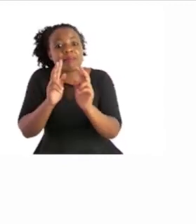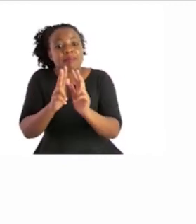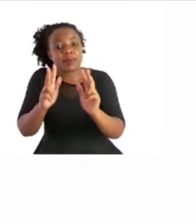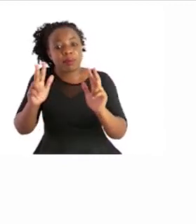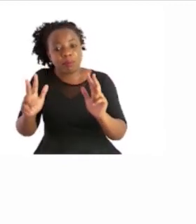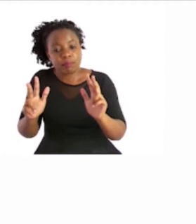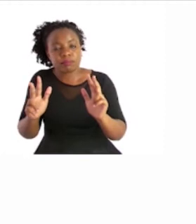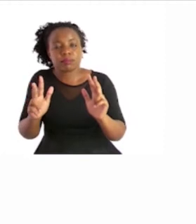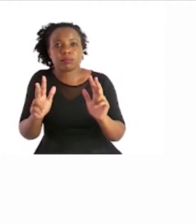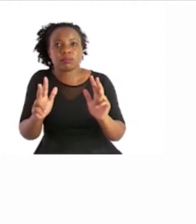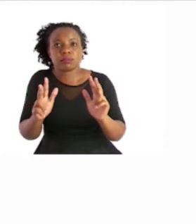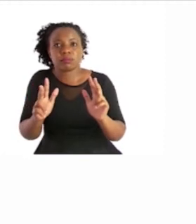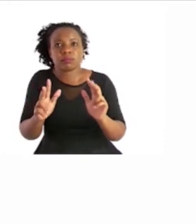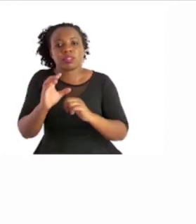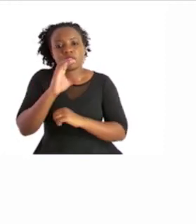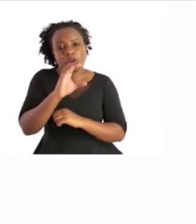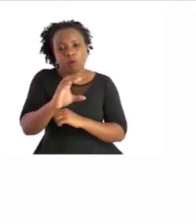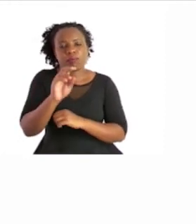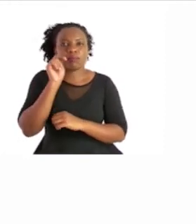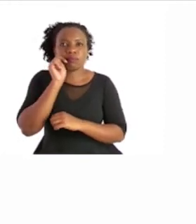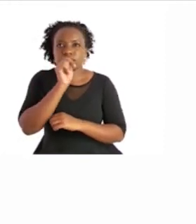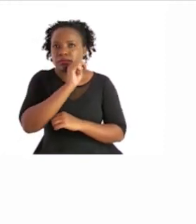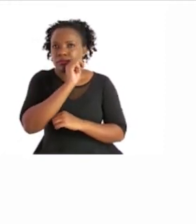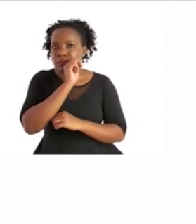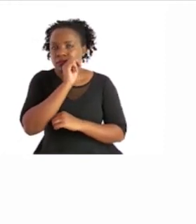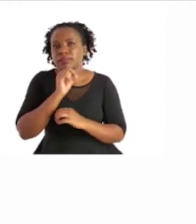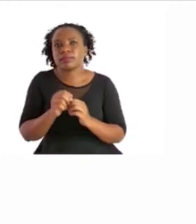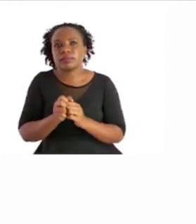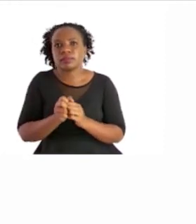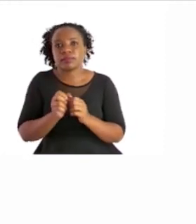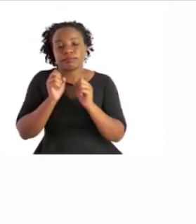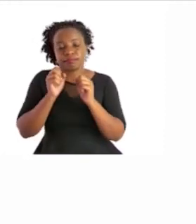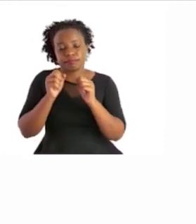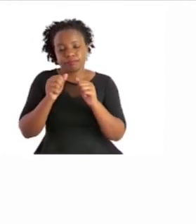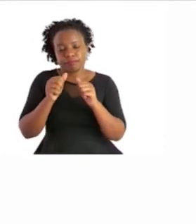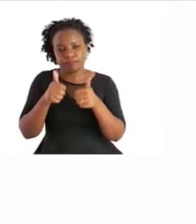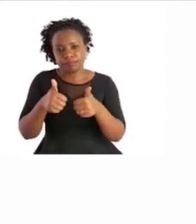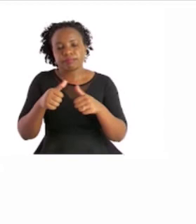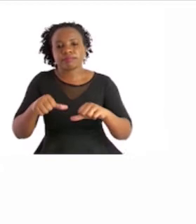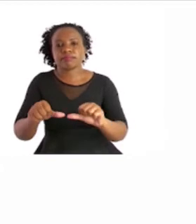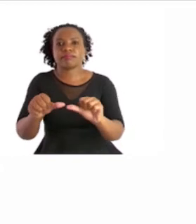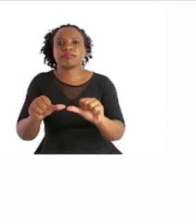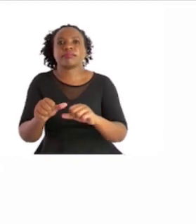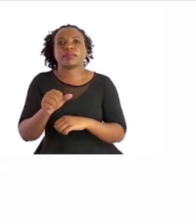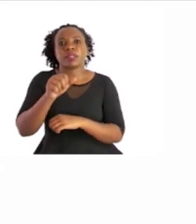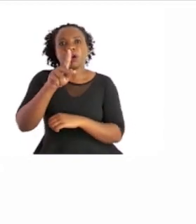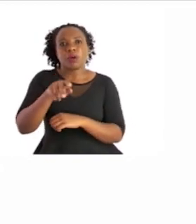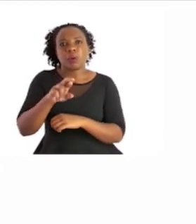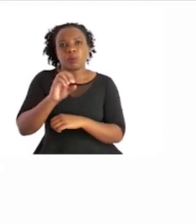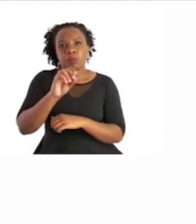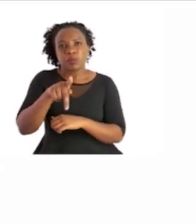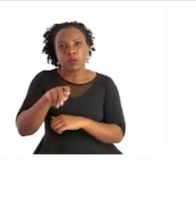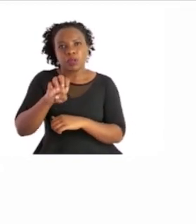People is our common noun. Right, let's move to proper